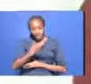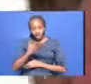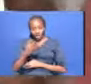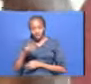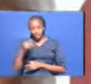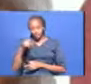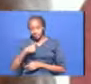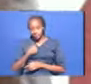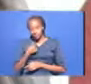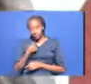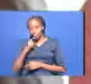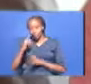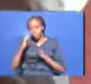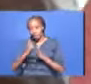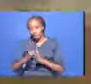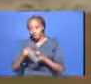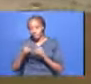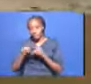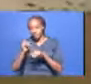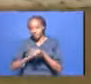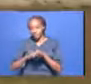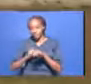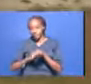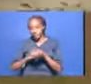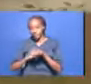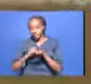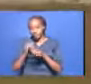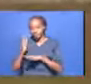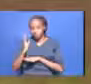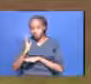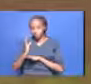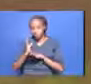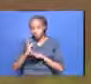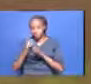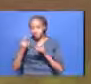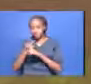He was head of the security forces, not just in Sierra Leone,